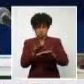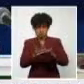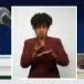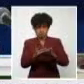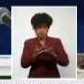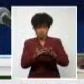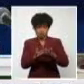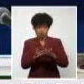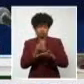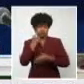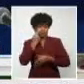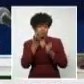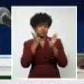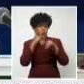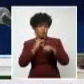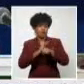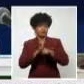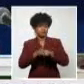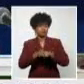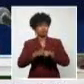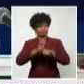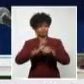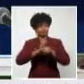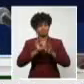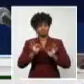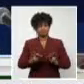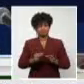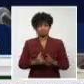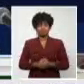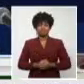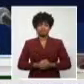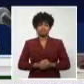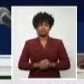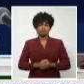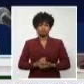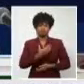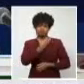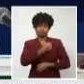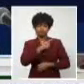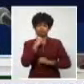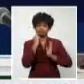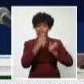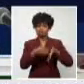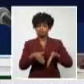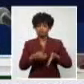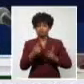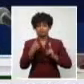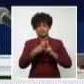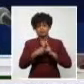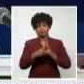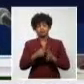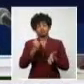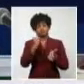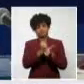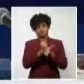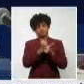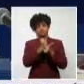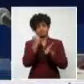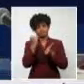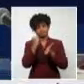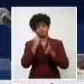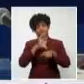out COVID-19, and regrettably he died, and he was confirmed he